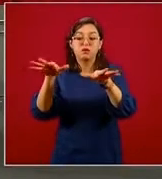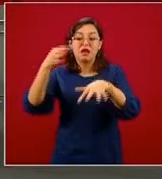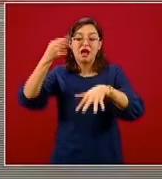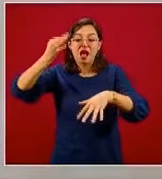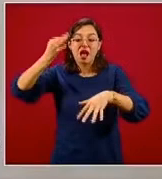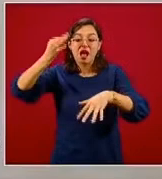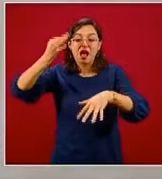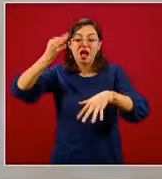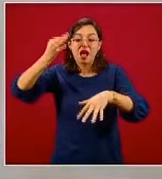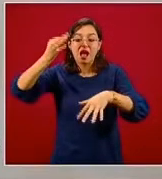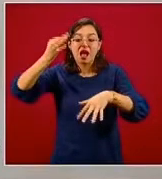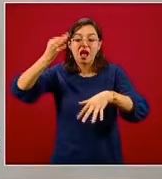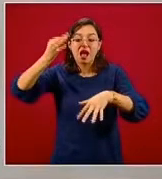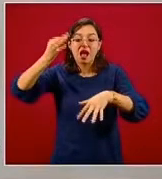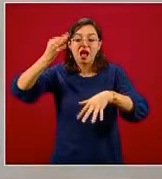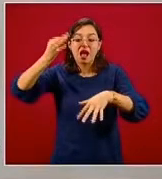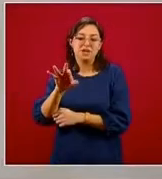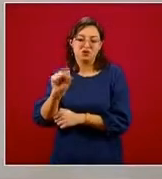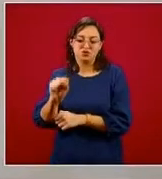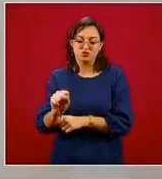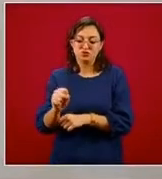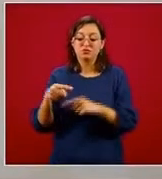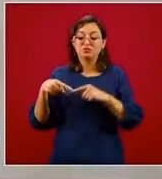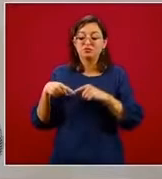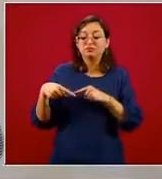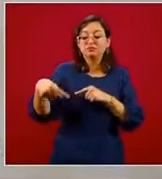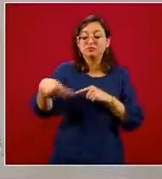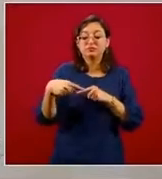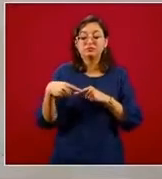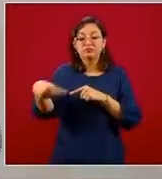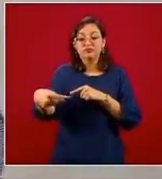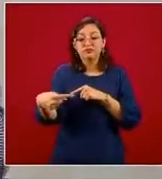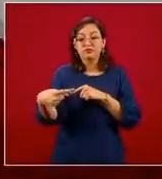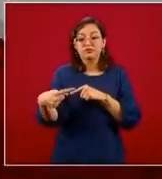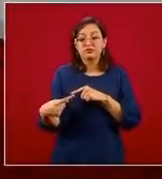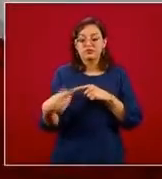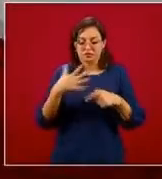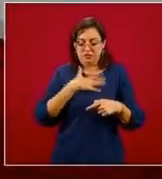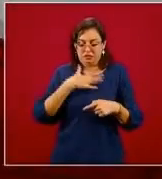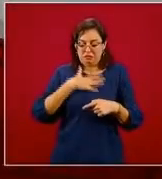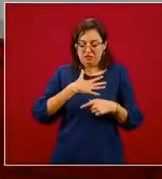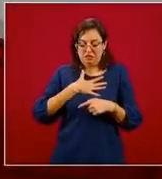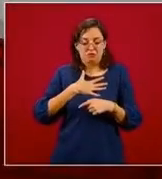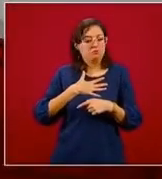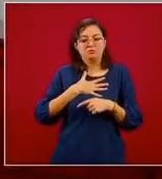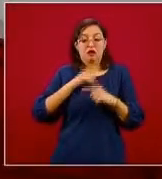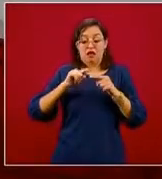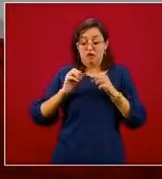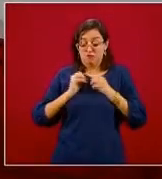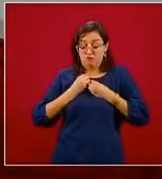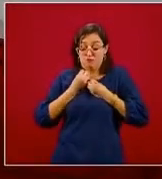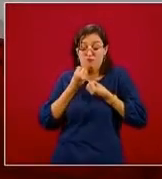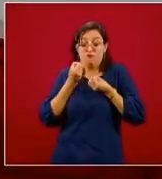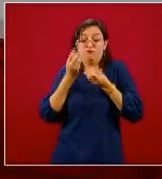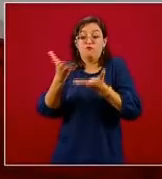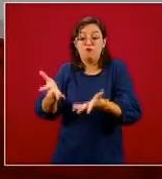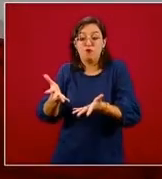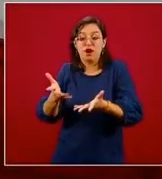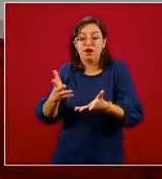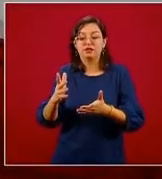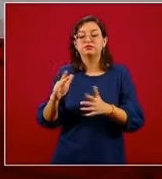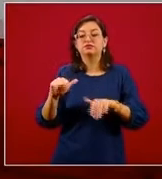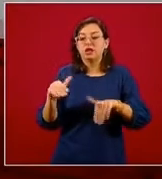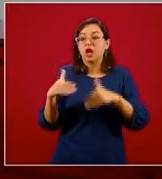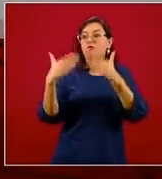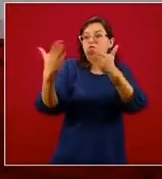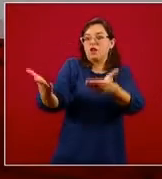out those drops that have the virus within them, if you're at a healthy difference from that person, that is to